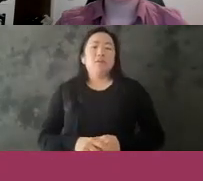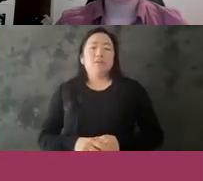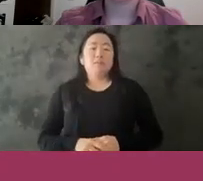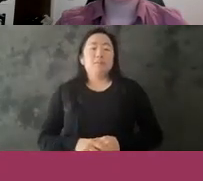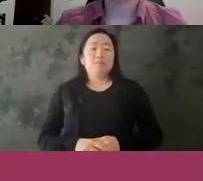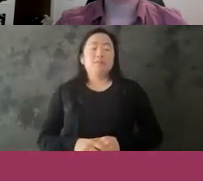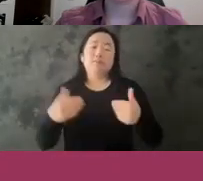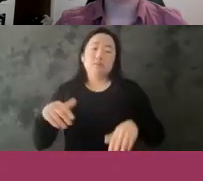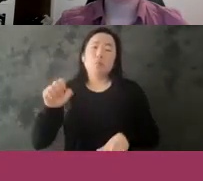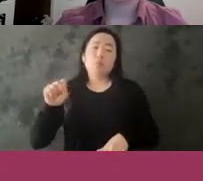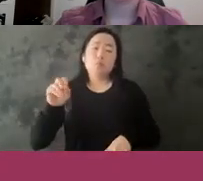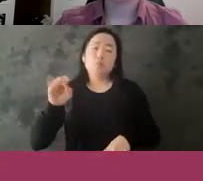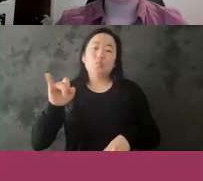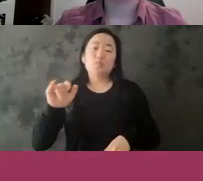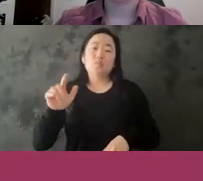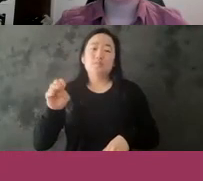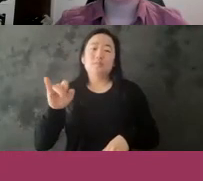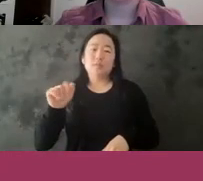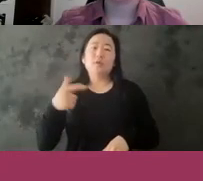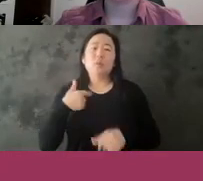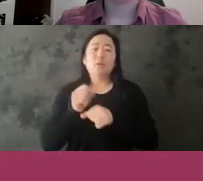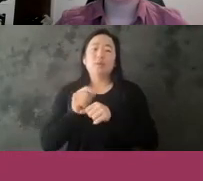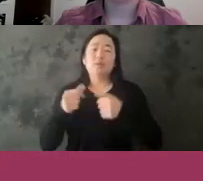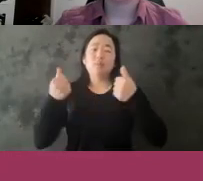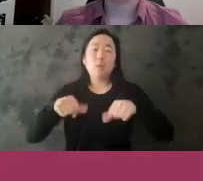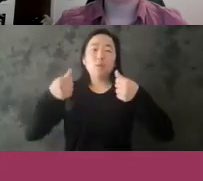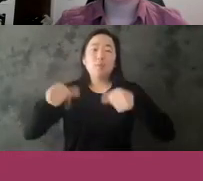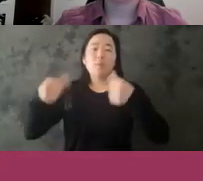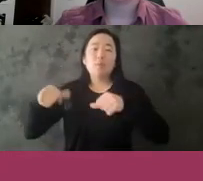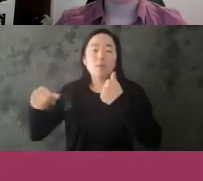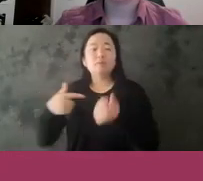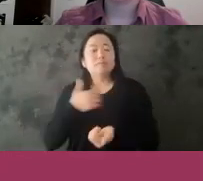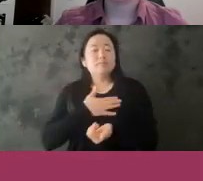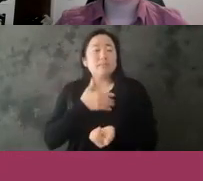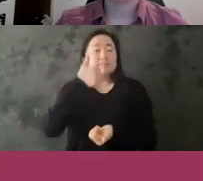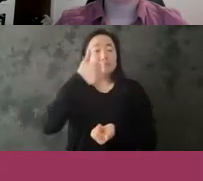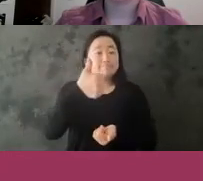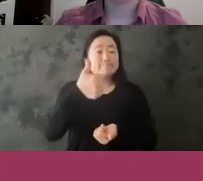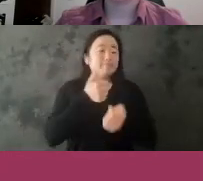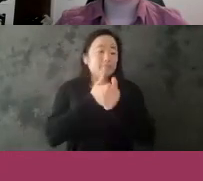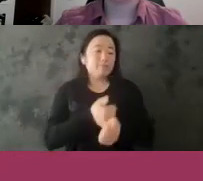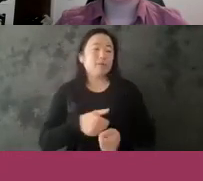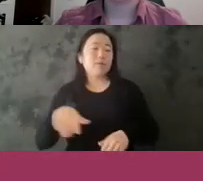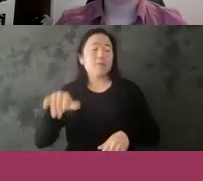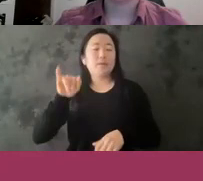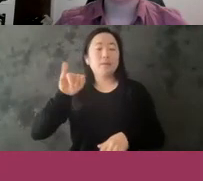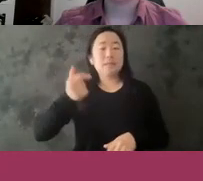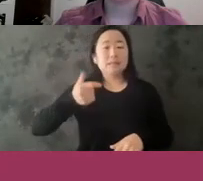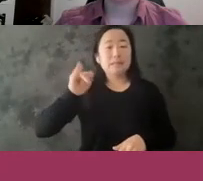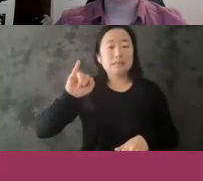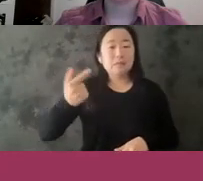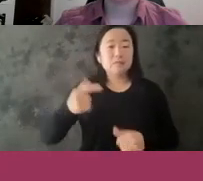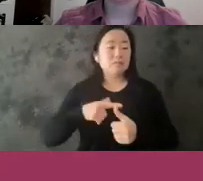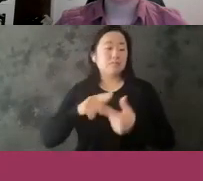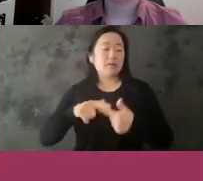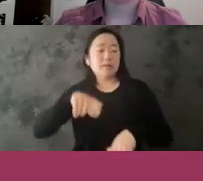on social media, so we would love for you to follow us on Instagram, Twitter, Facebook, like